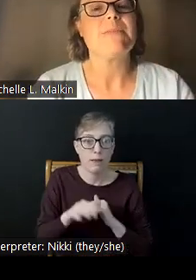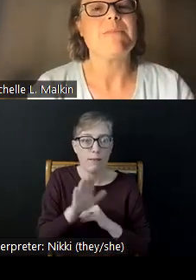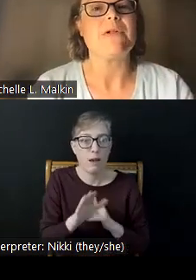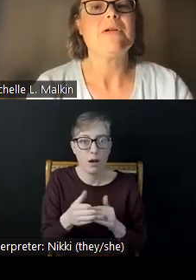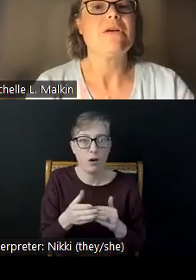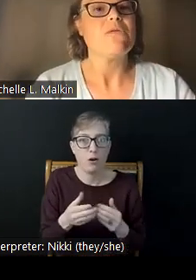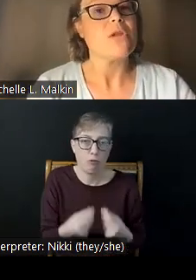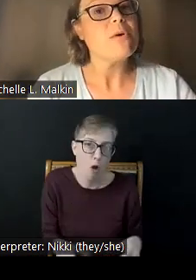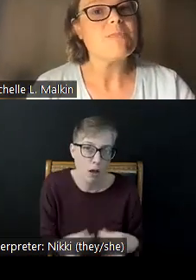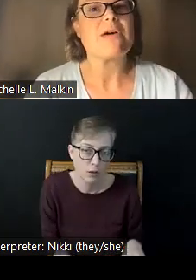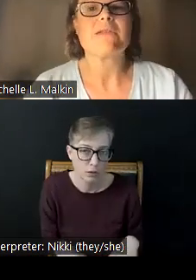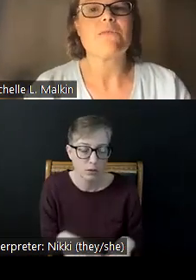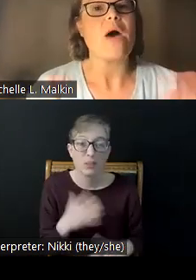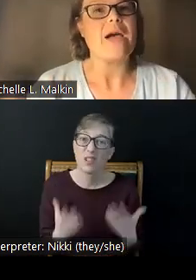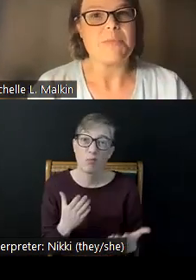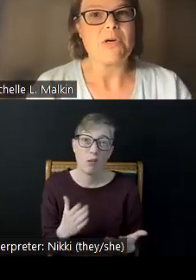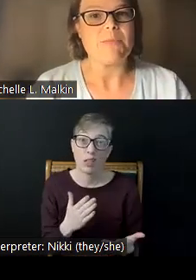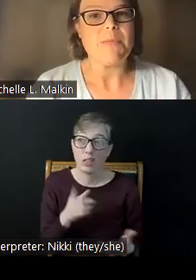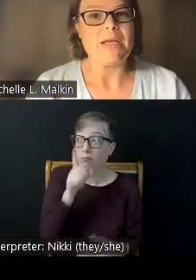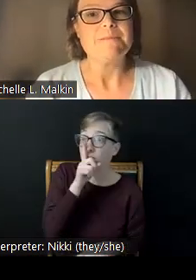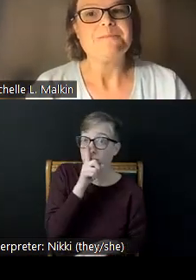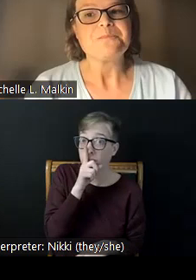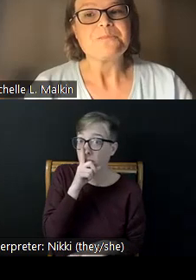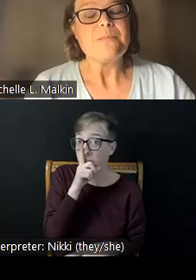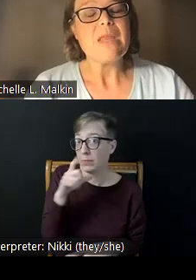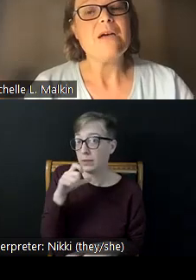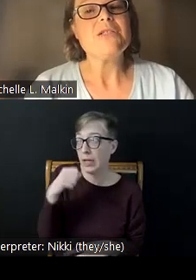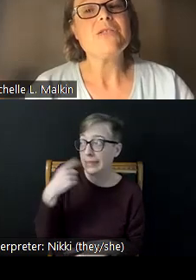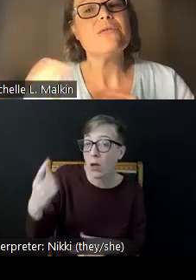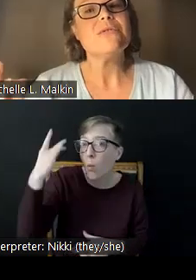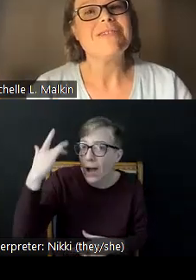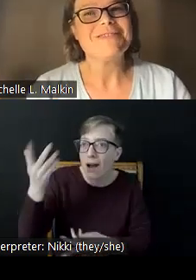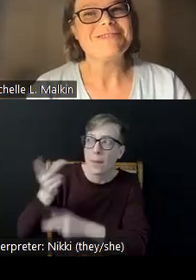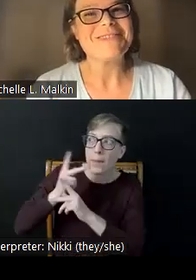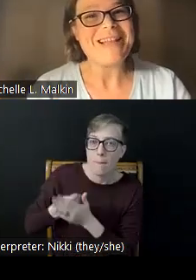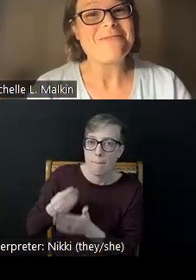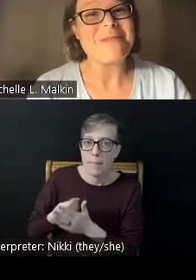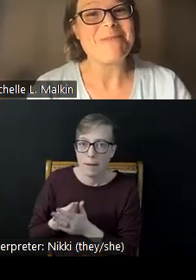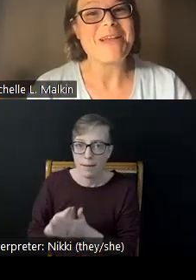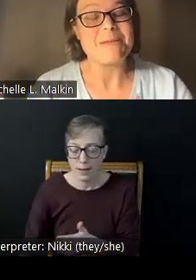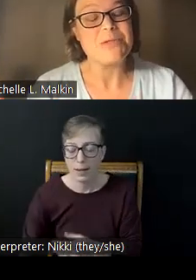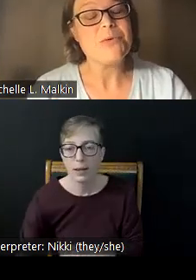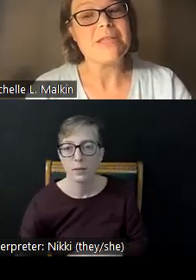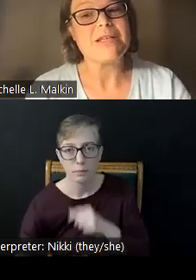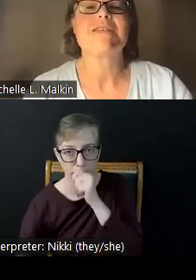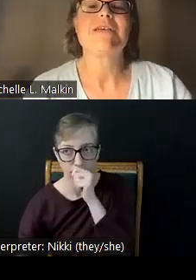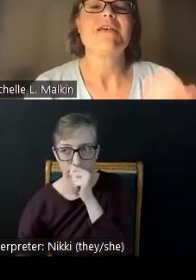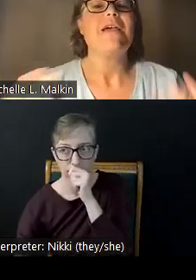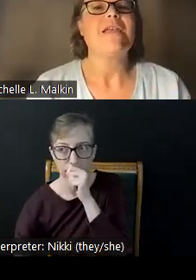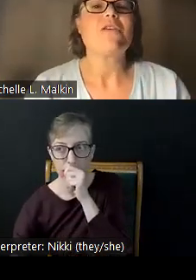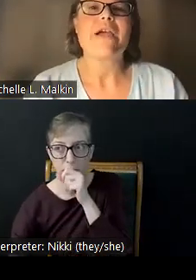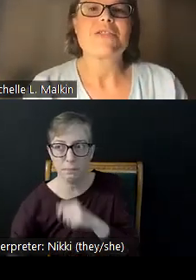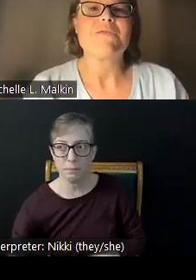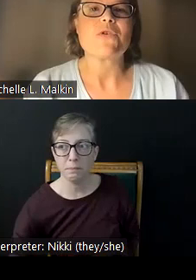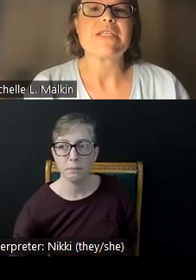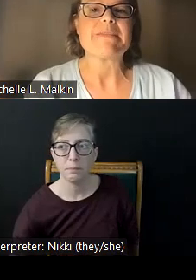to the people, for the most part, why they're borrowing money. And so a lot of people end up doing this, and